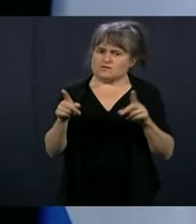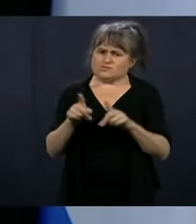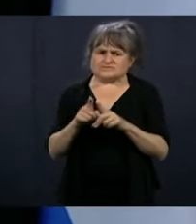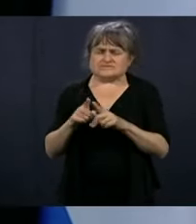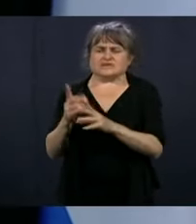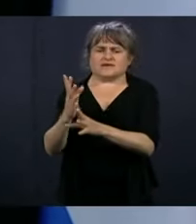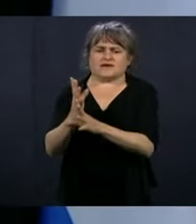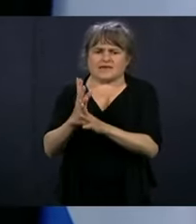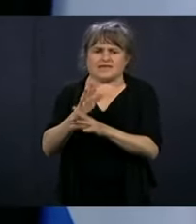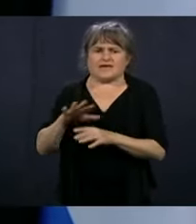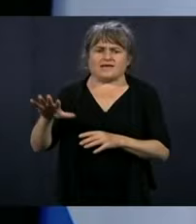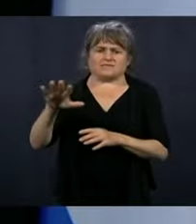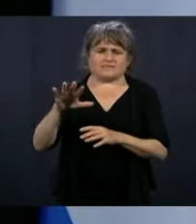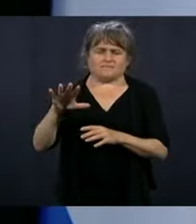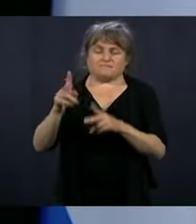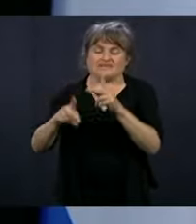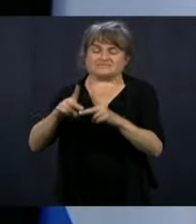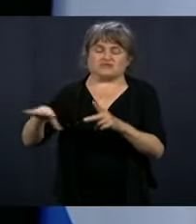clients that are not